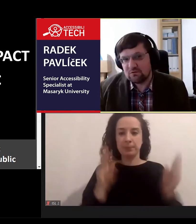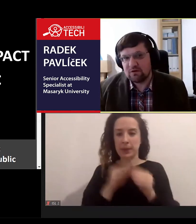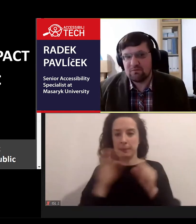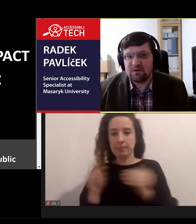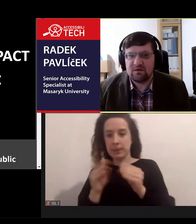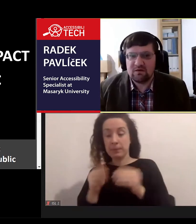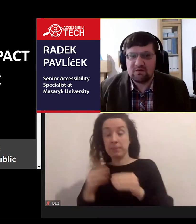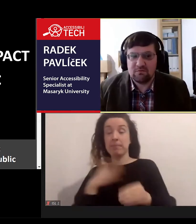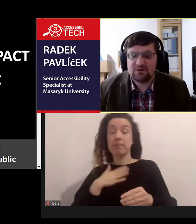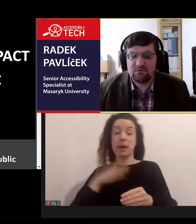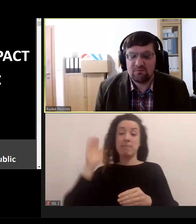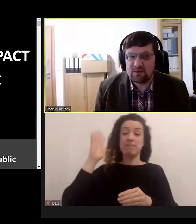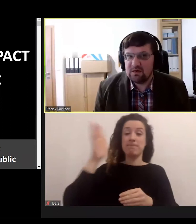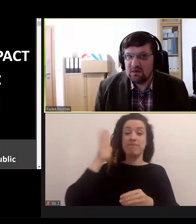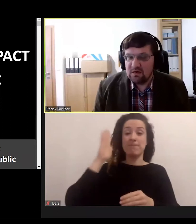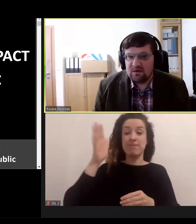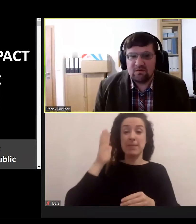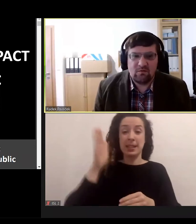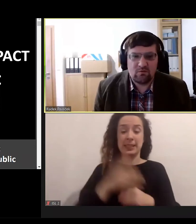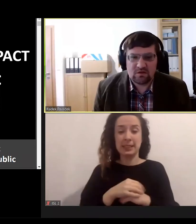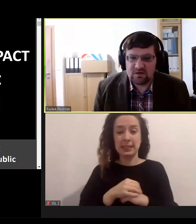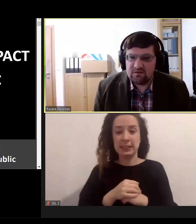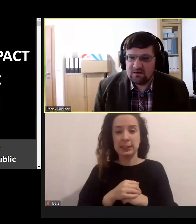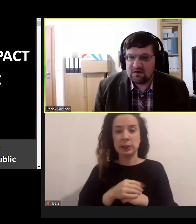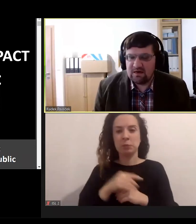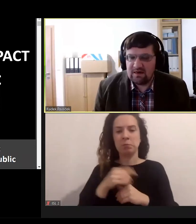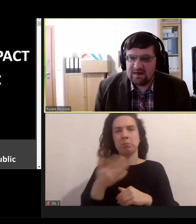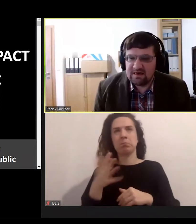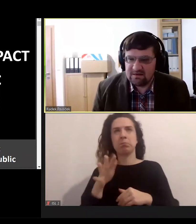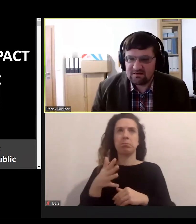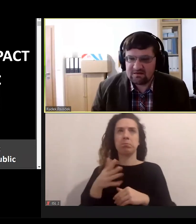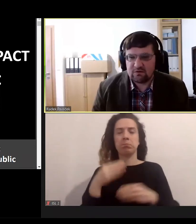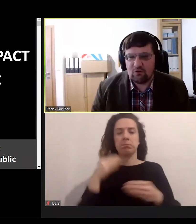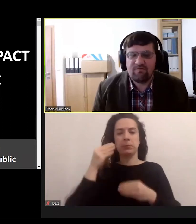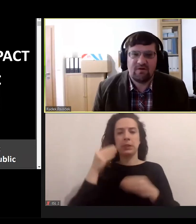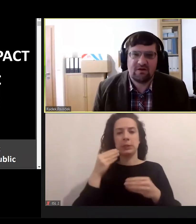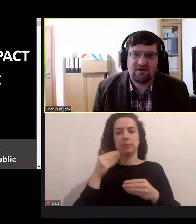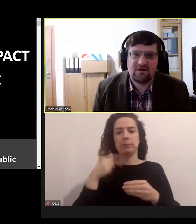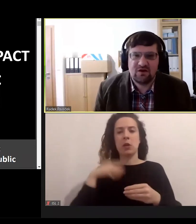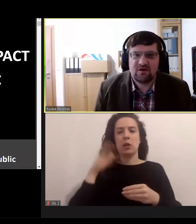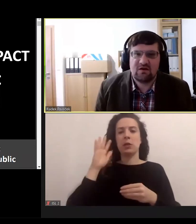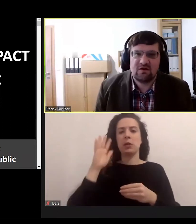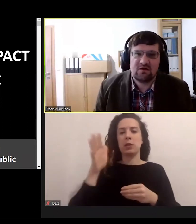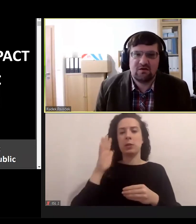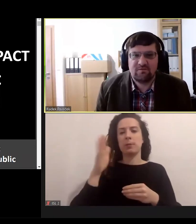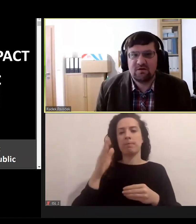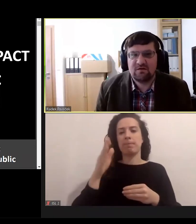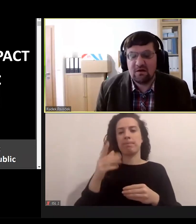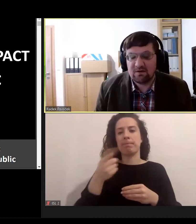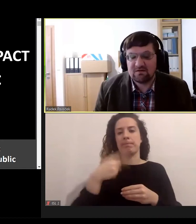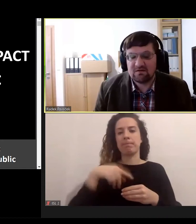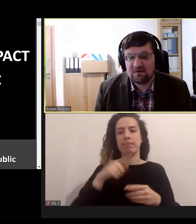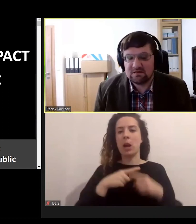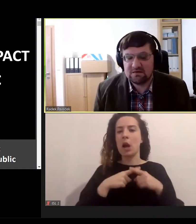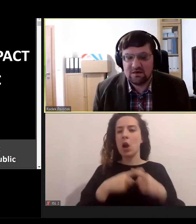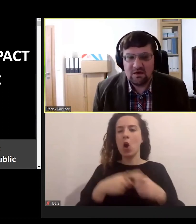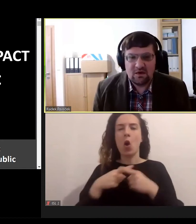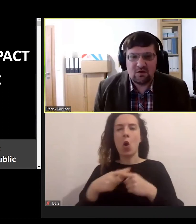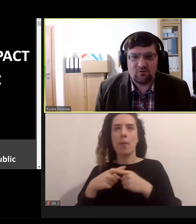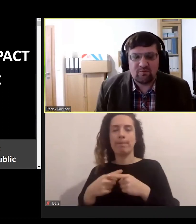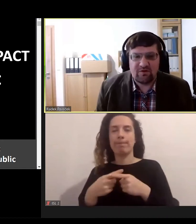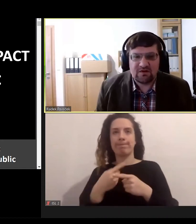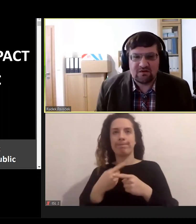impact of COVID-19 pandemic situation on e-learning and explaining really the case of the